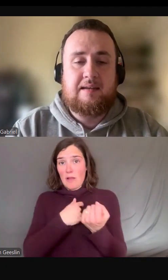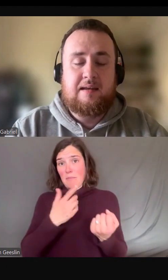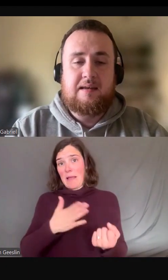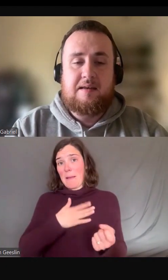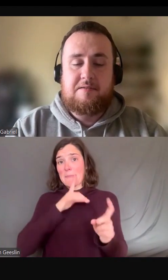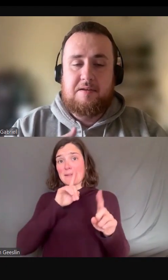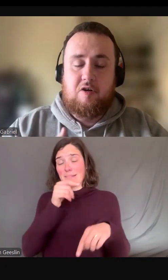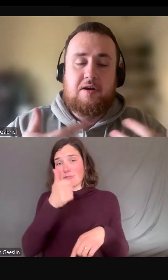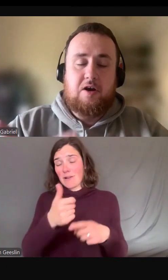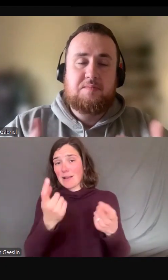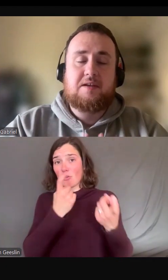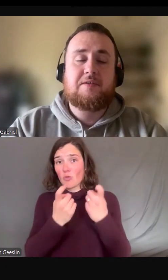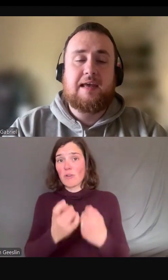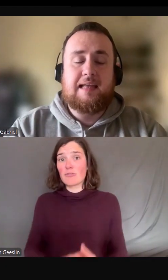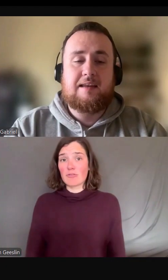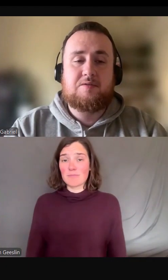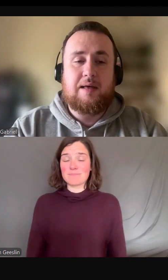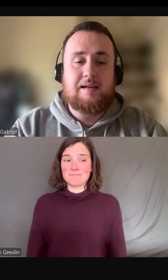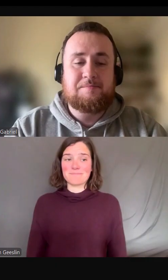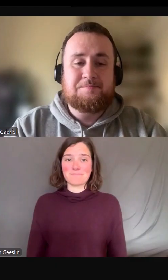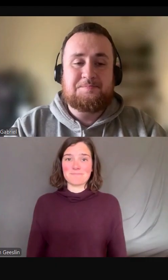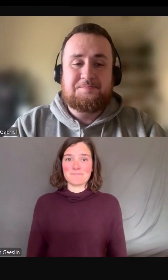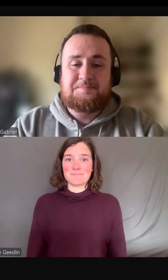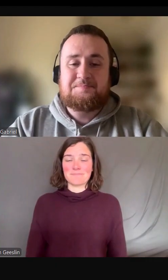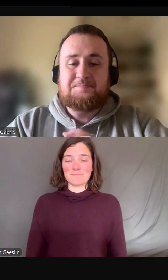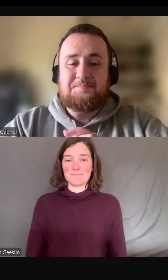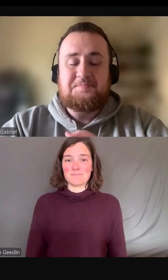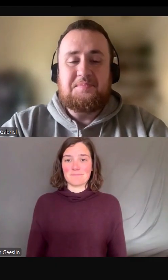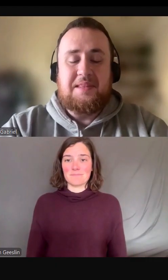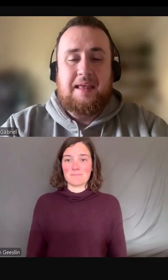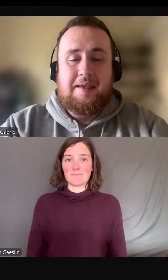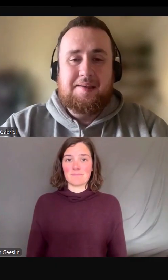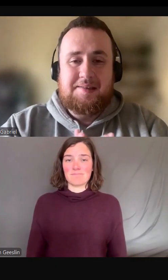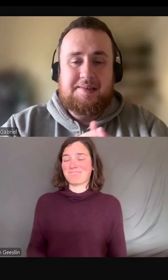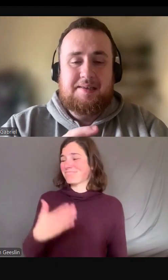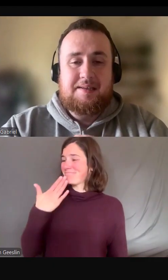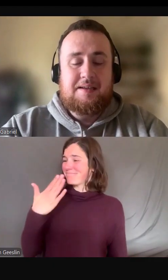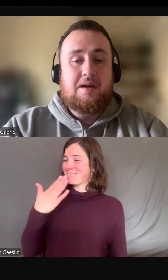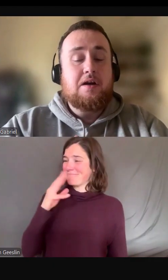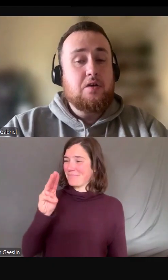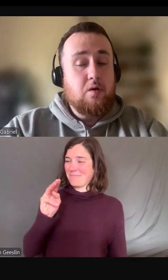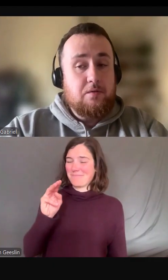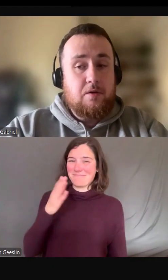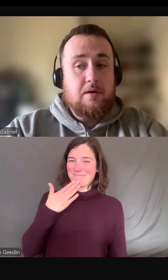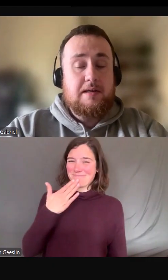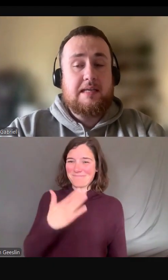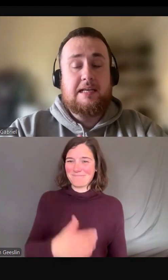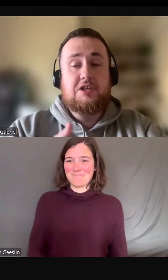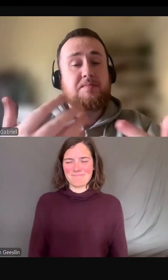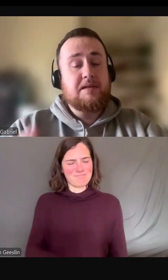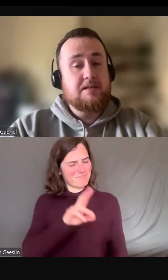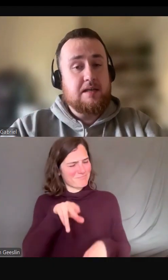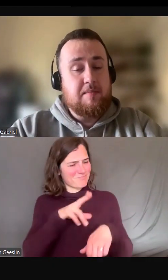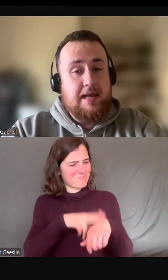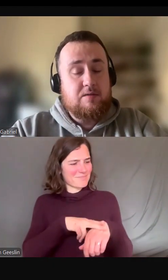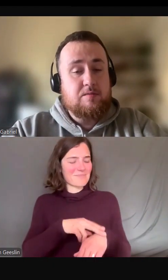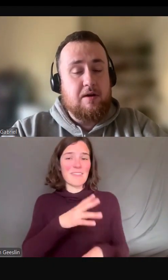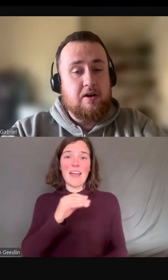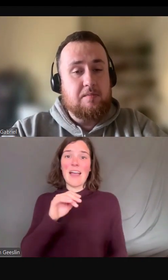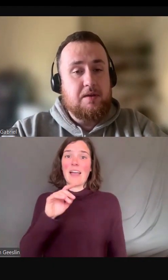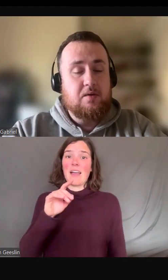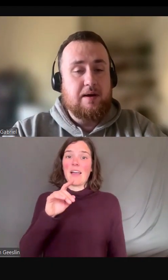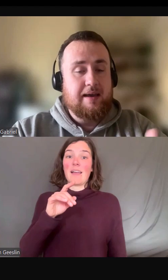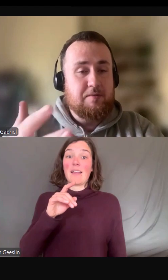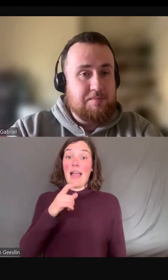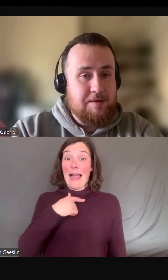that, or help stuff like that as well. I appreciate that. Thank you. No, of course. And just because of the maths was brought